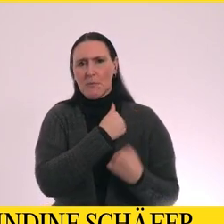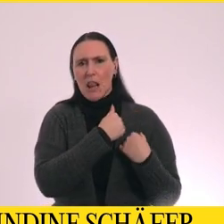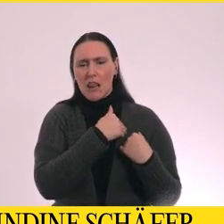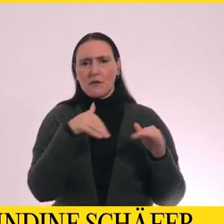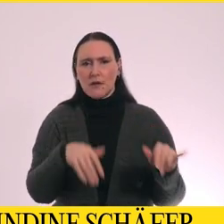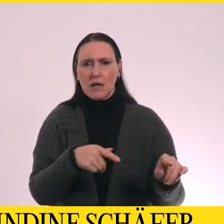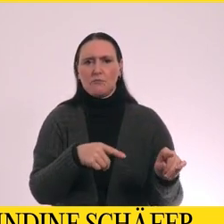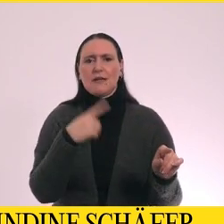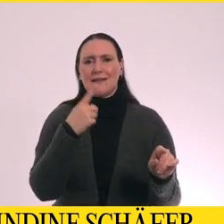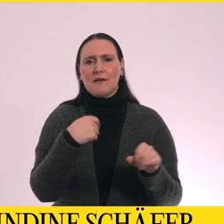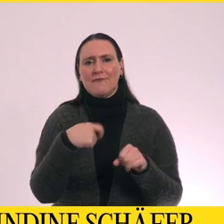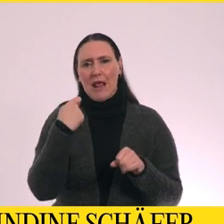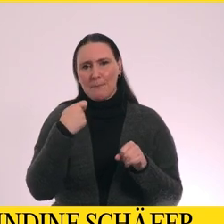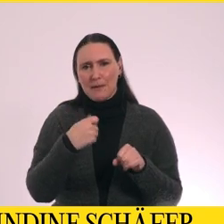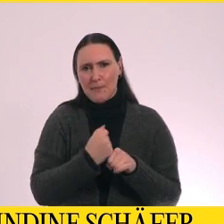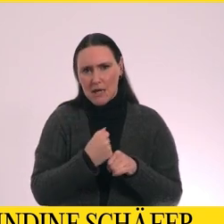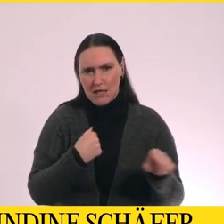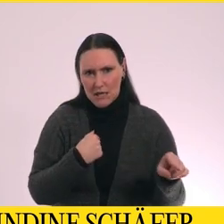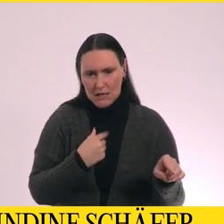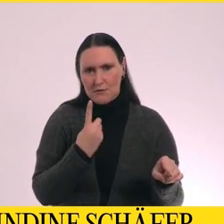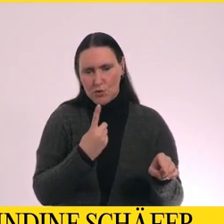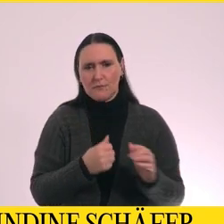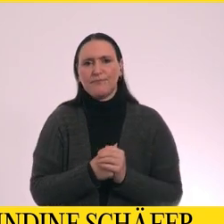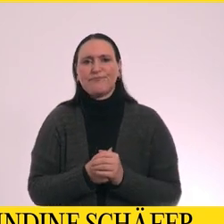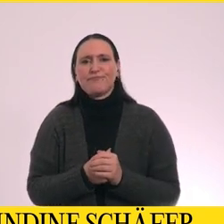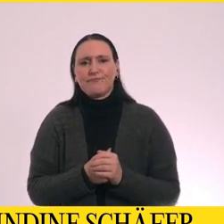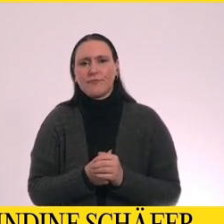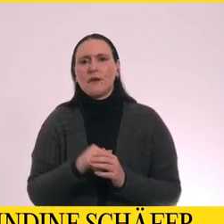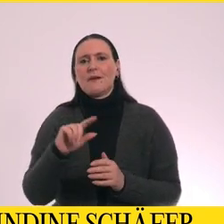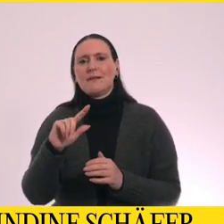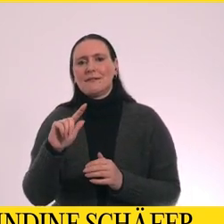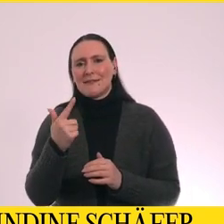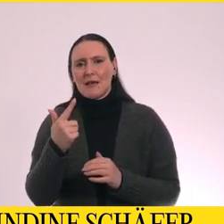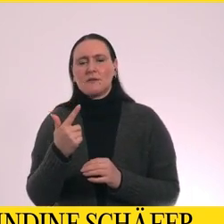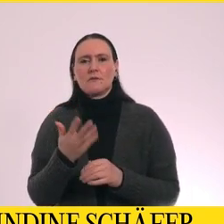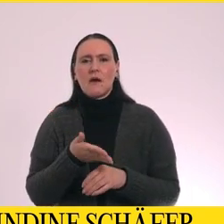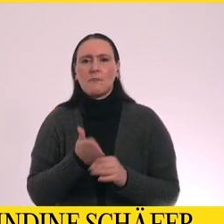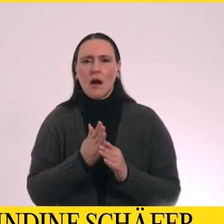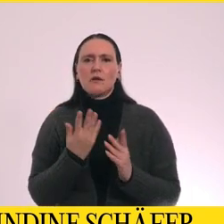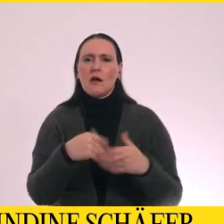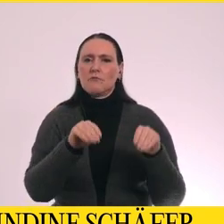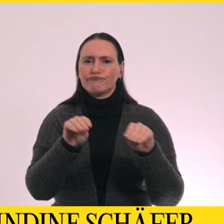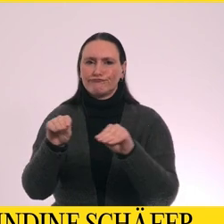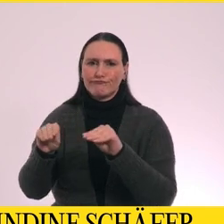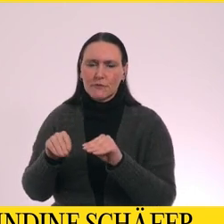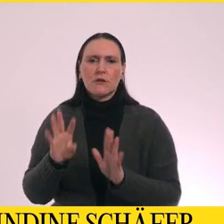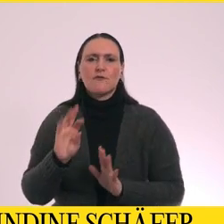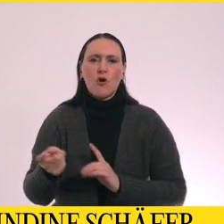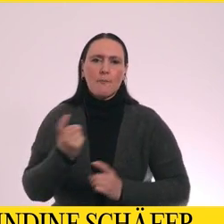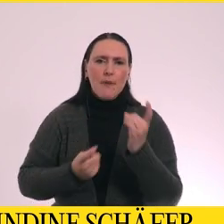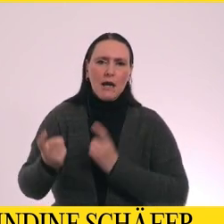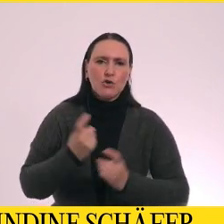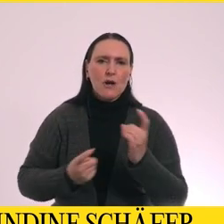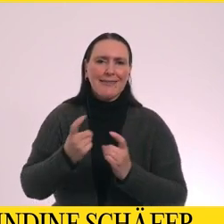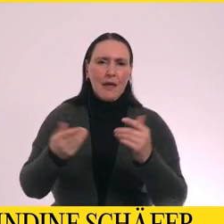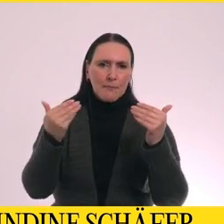and which will have two parts. One is educational, to teach people of migrant backgrounds and everyone else how to tell